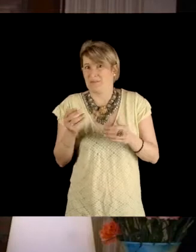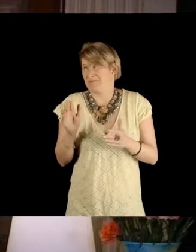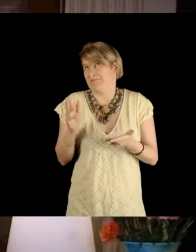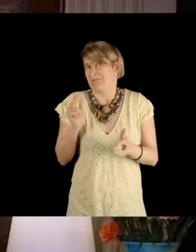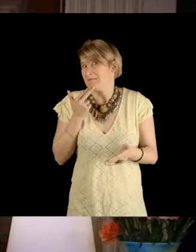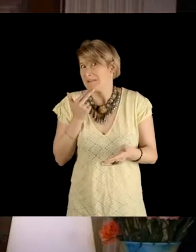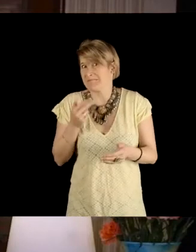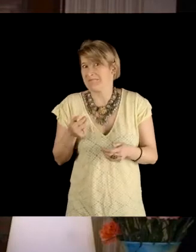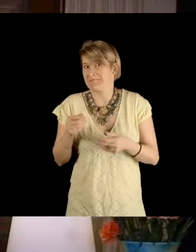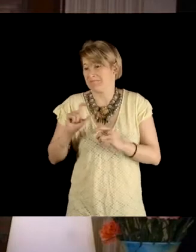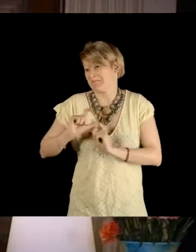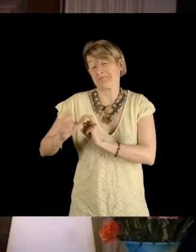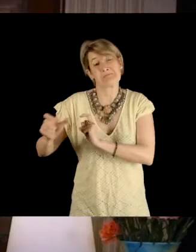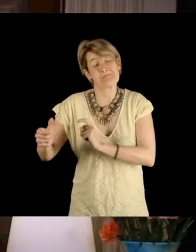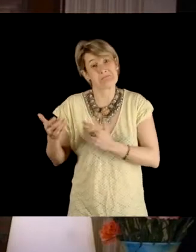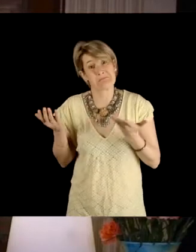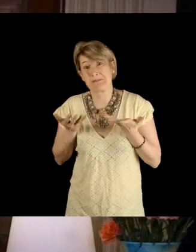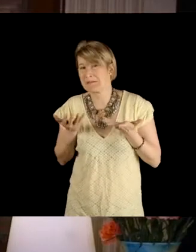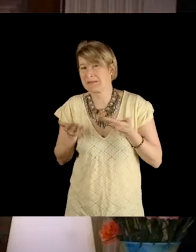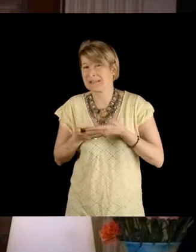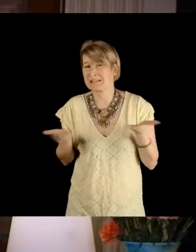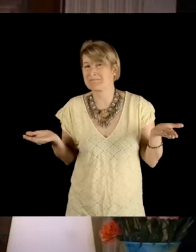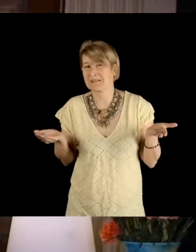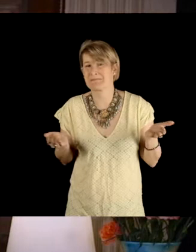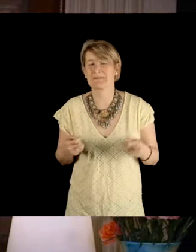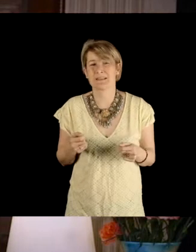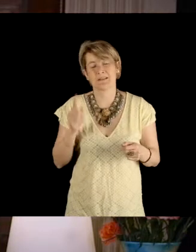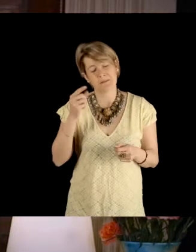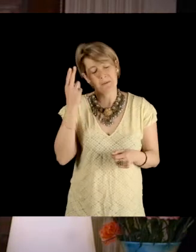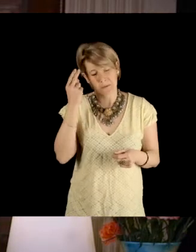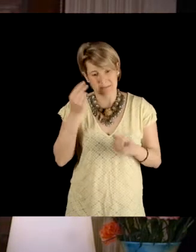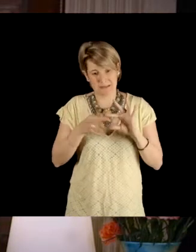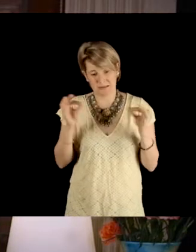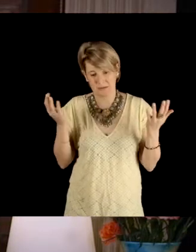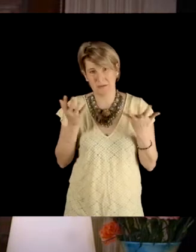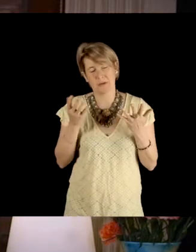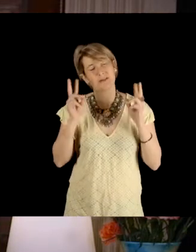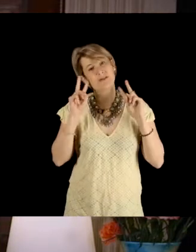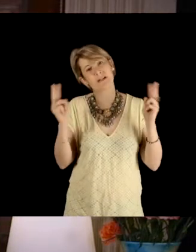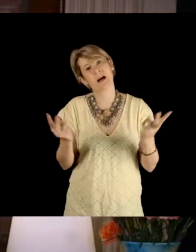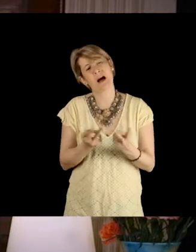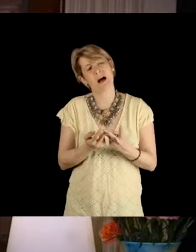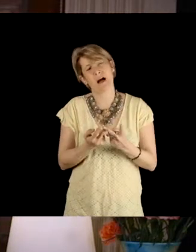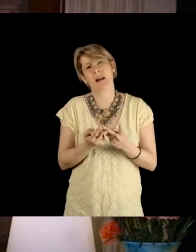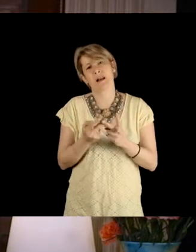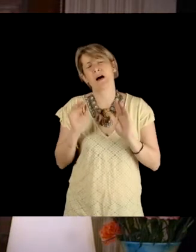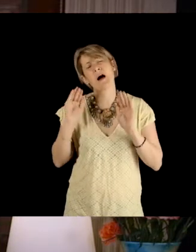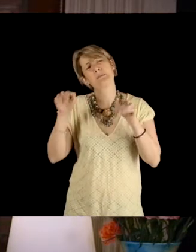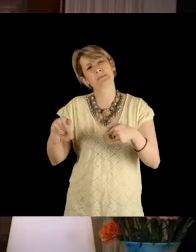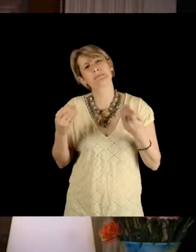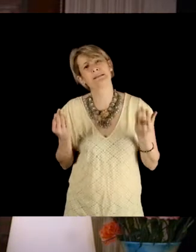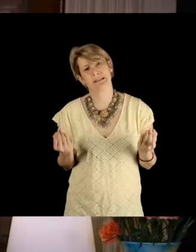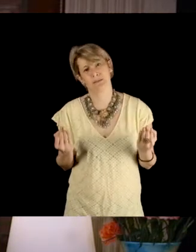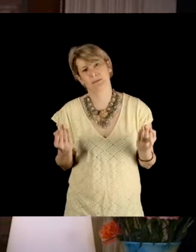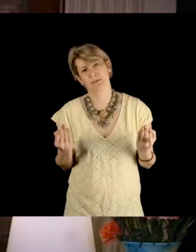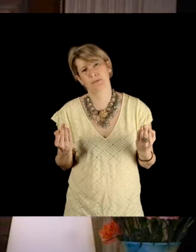The process is very simple. Let's understand what happens. Generally, after meditation, the deep state of